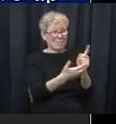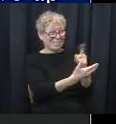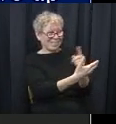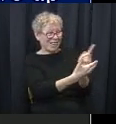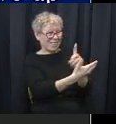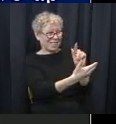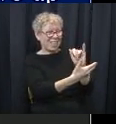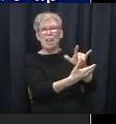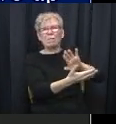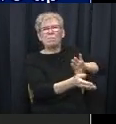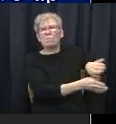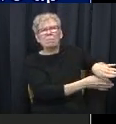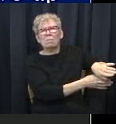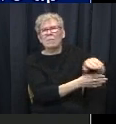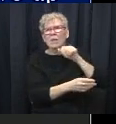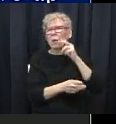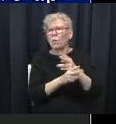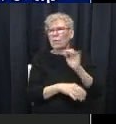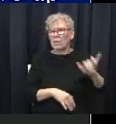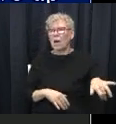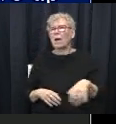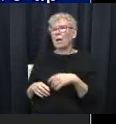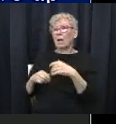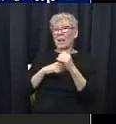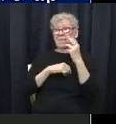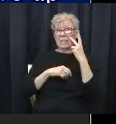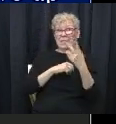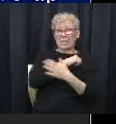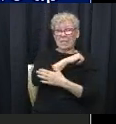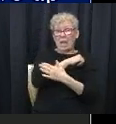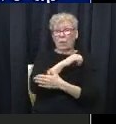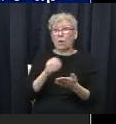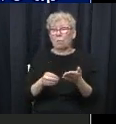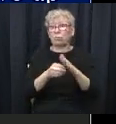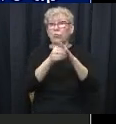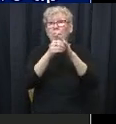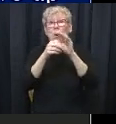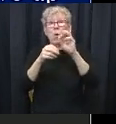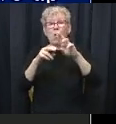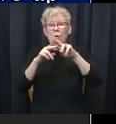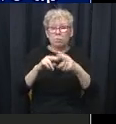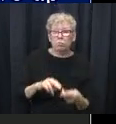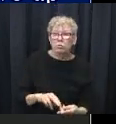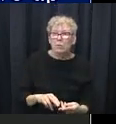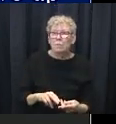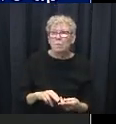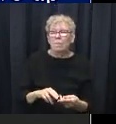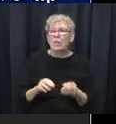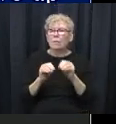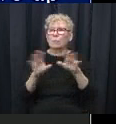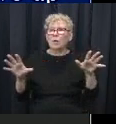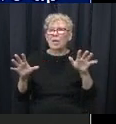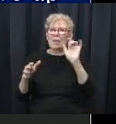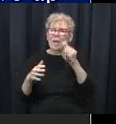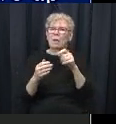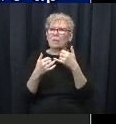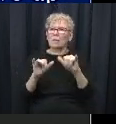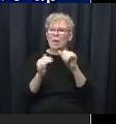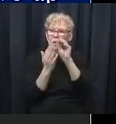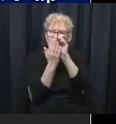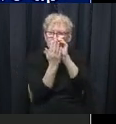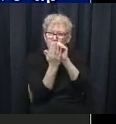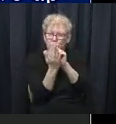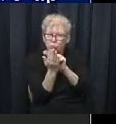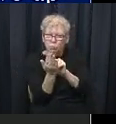disease transmission. Wanted to note that there are just a few changes to capacity levels or caps, most notably